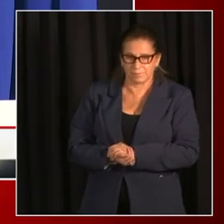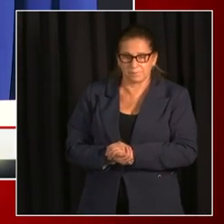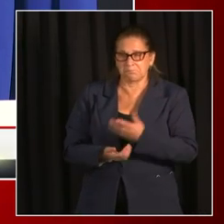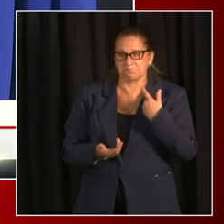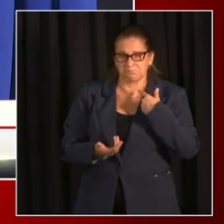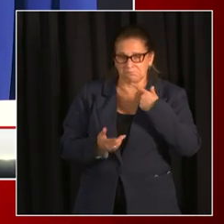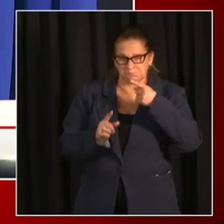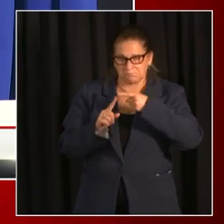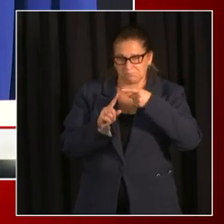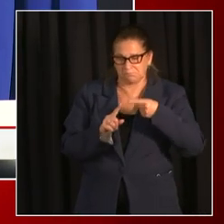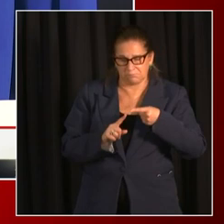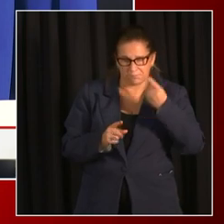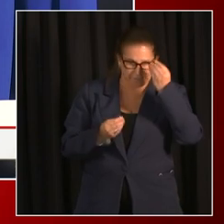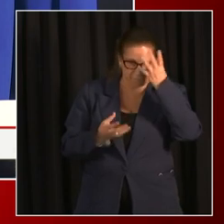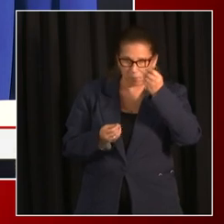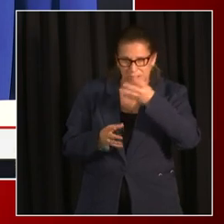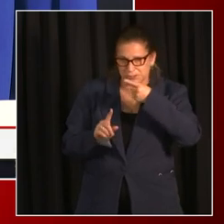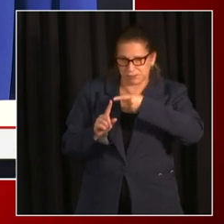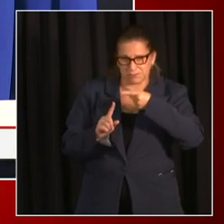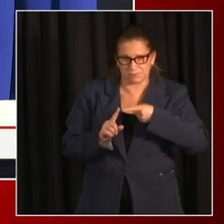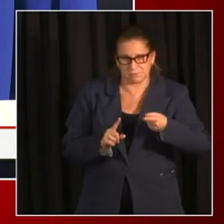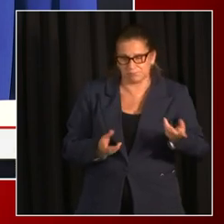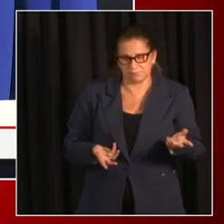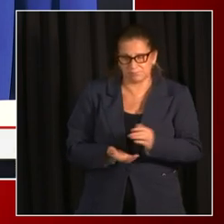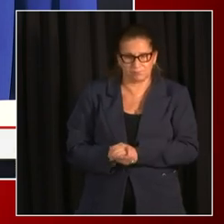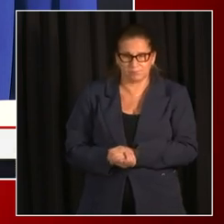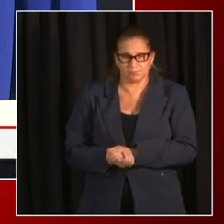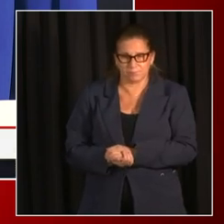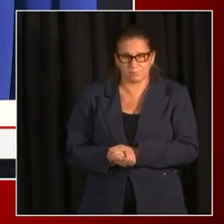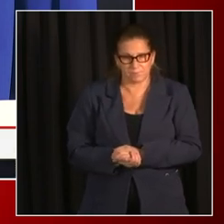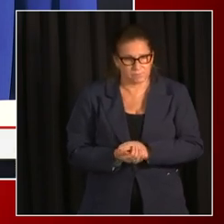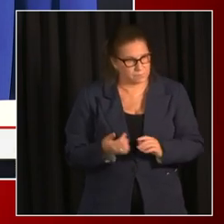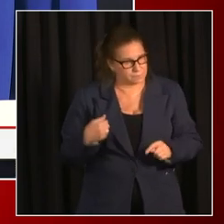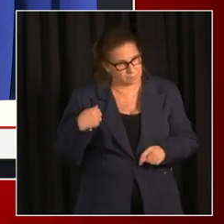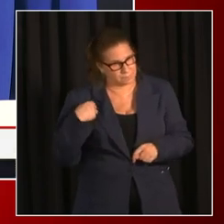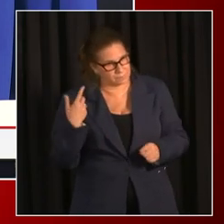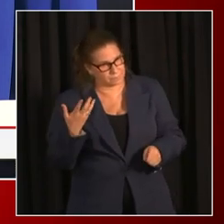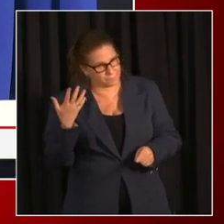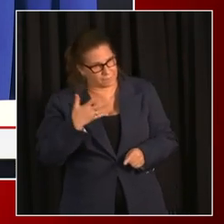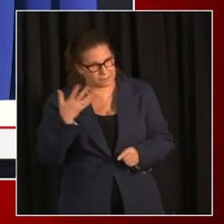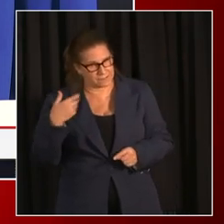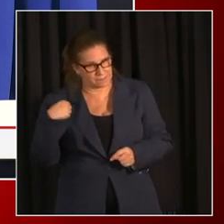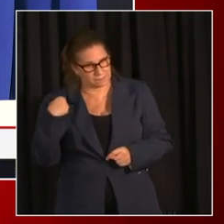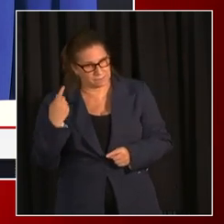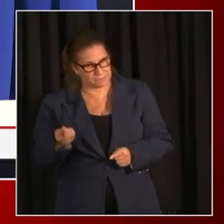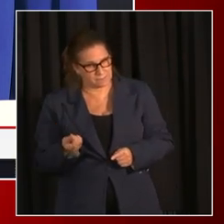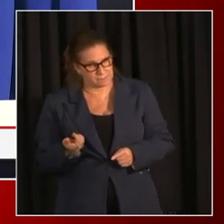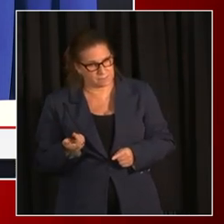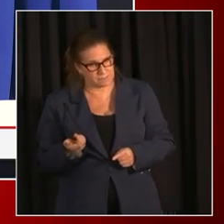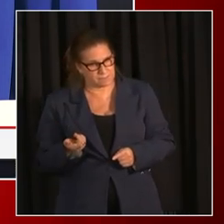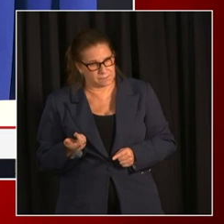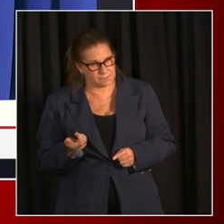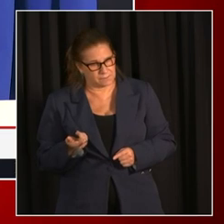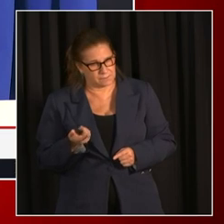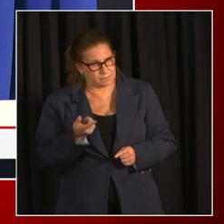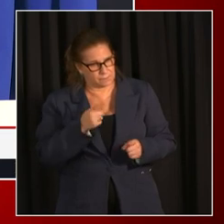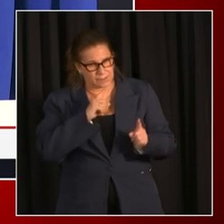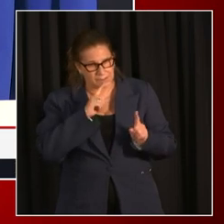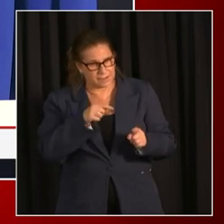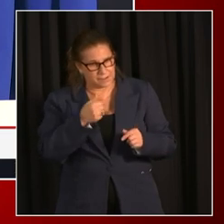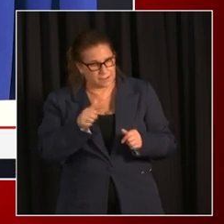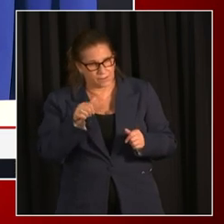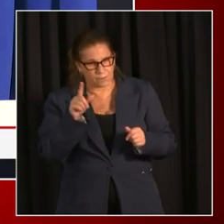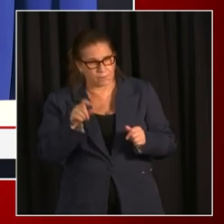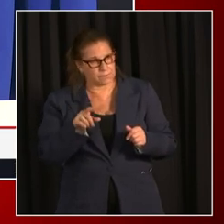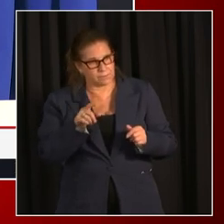precise with my answer and make sure I check with the chief before I mean, providing. we're 5 days out. MPD has refused to answer any questions about a mass arrest of what they